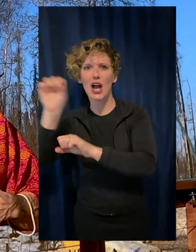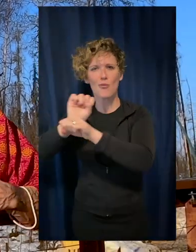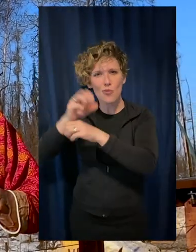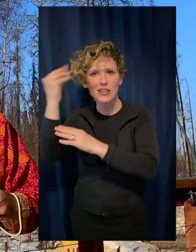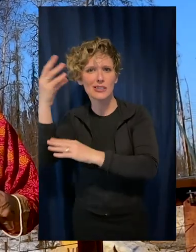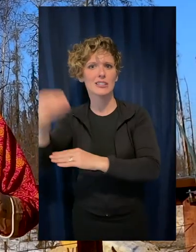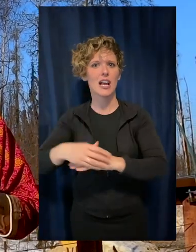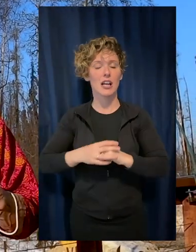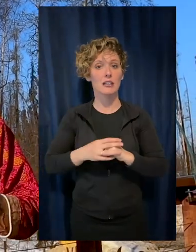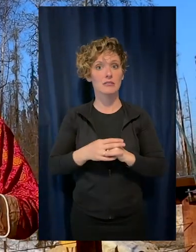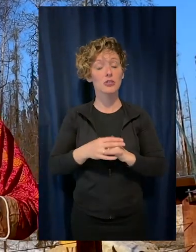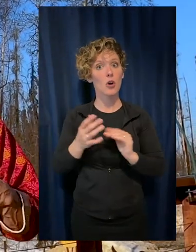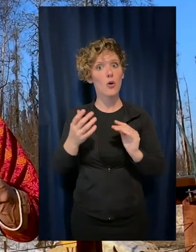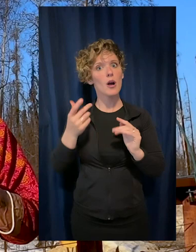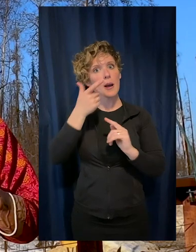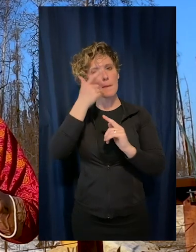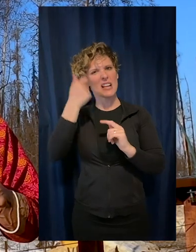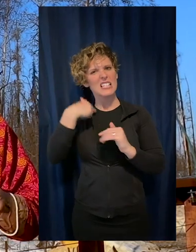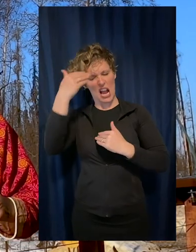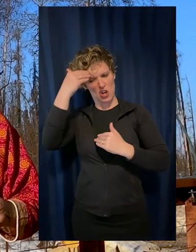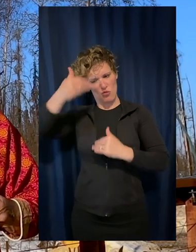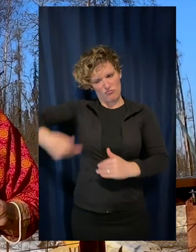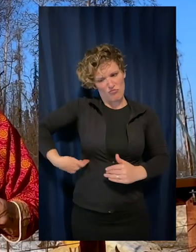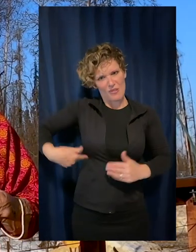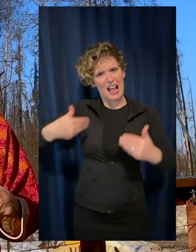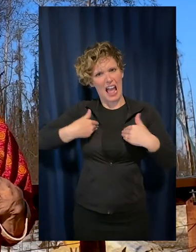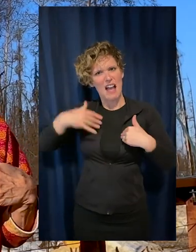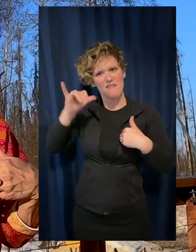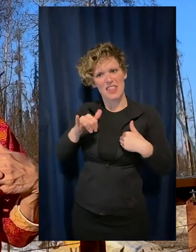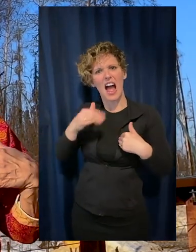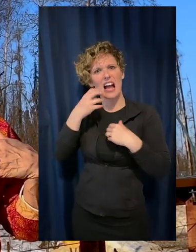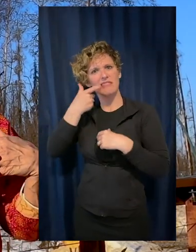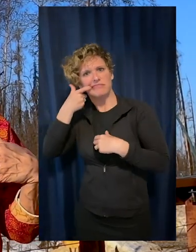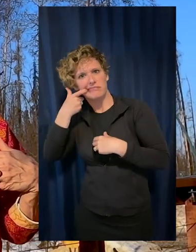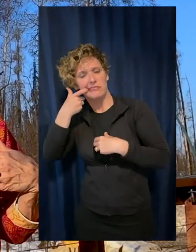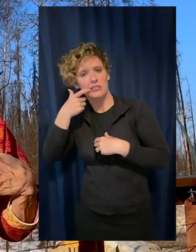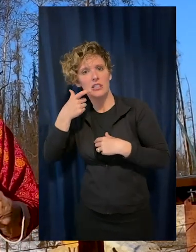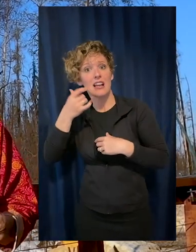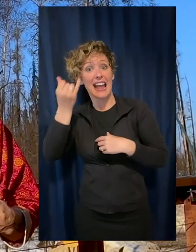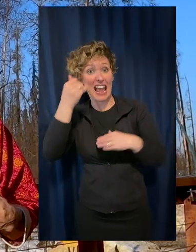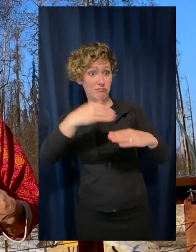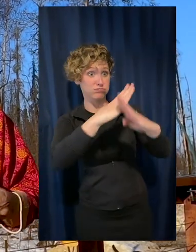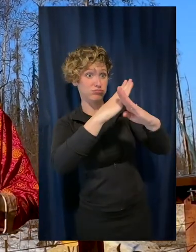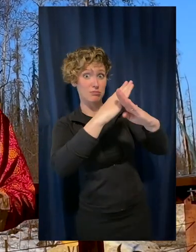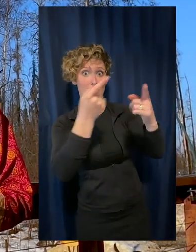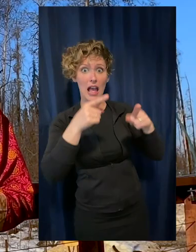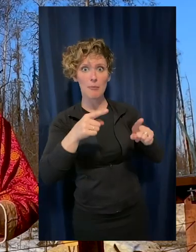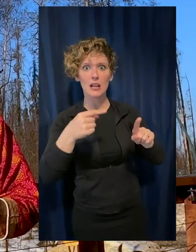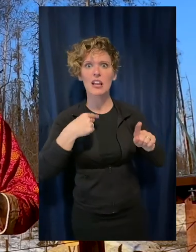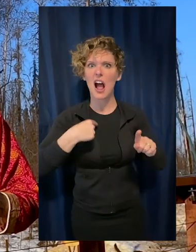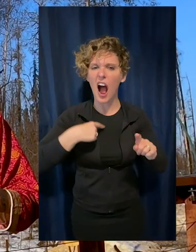somebody threw a roadblock in my way, I tried to figure out how I was going to overcome it, even though I perhaps was not